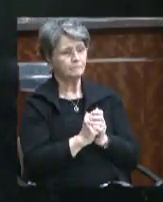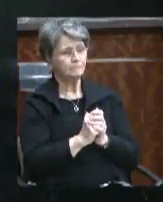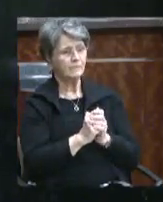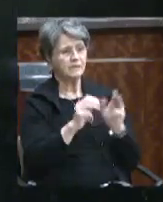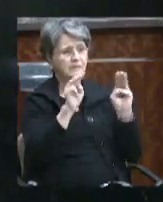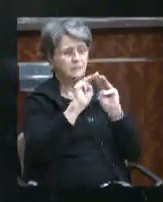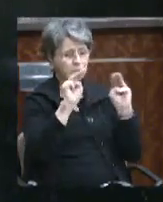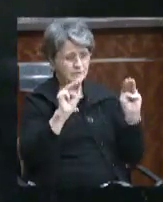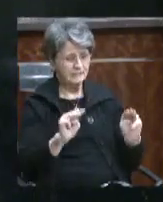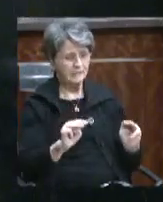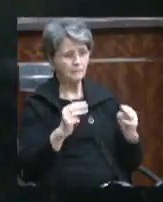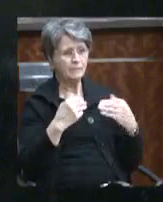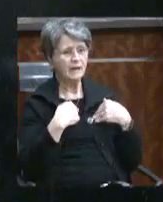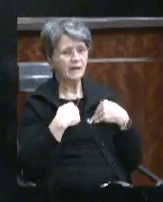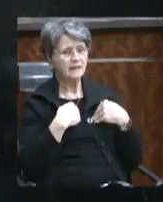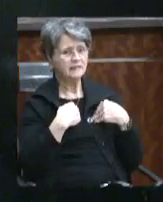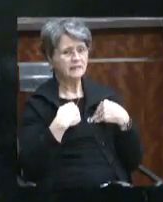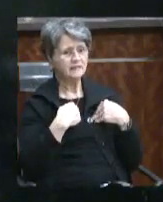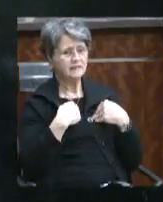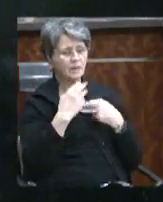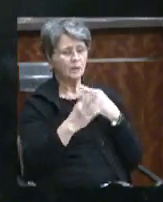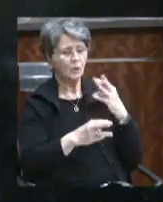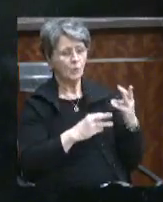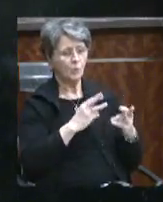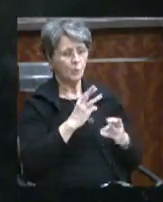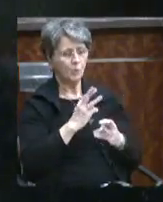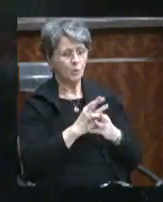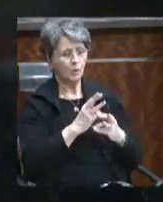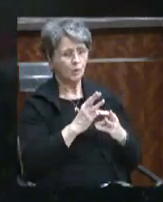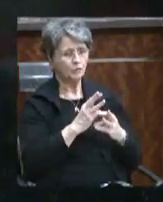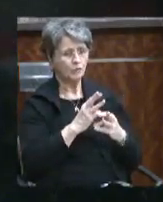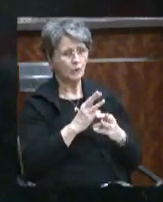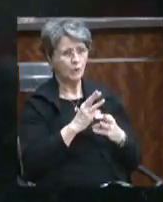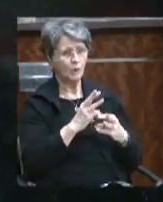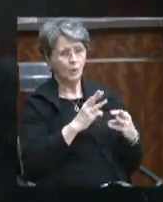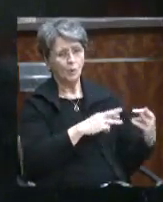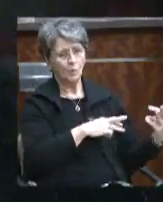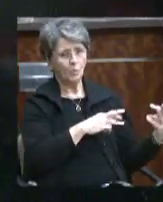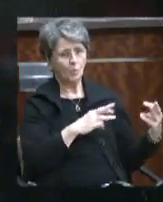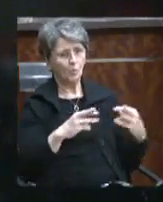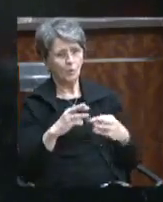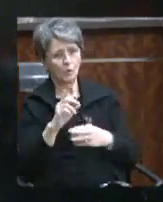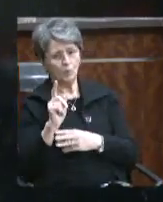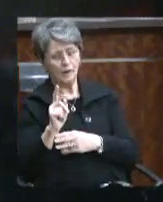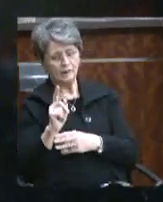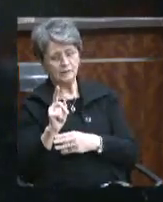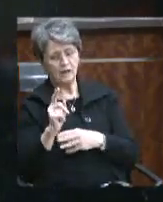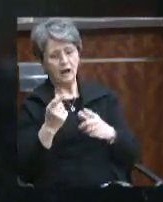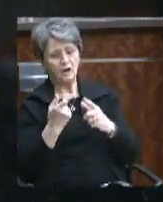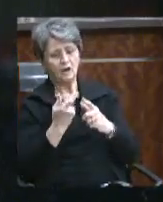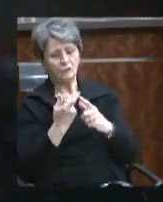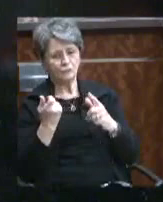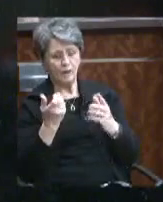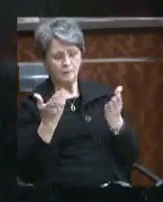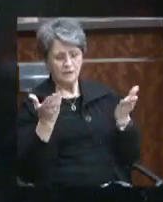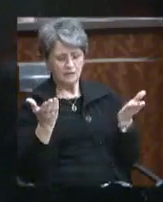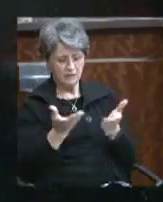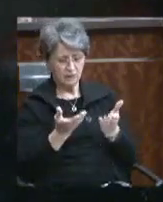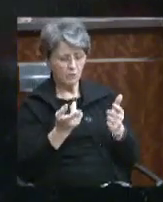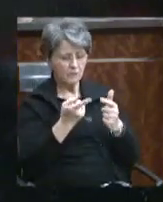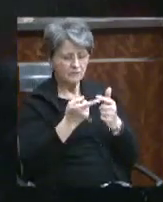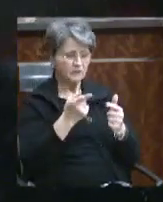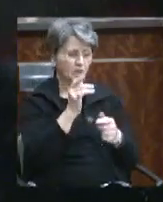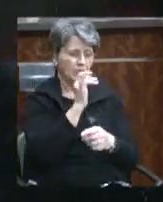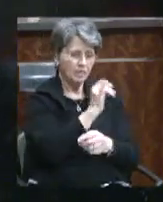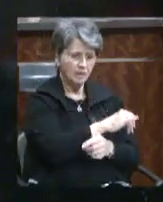museum has the World War I from here until there at the museum. I know